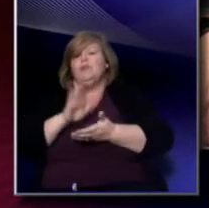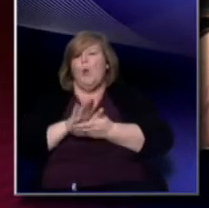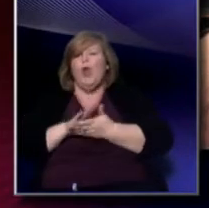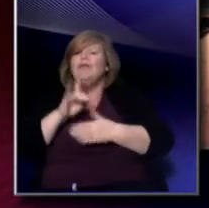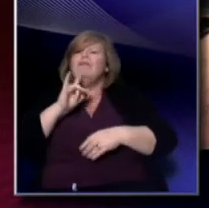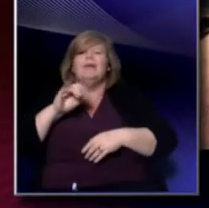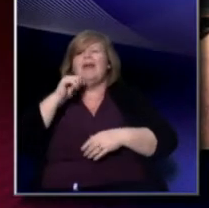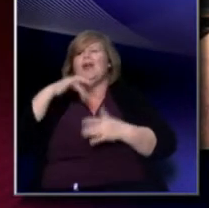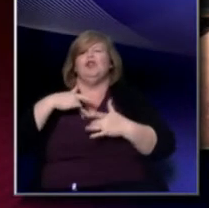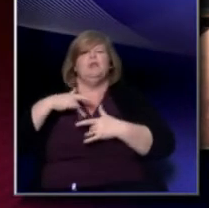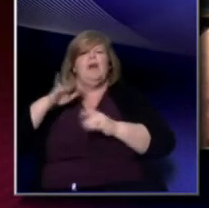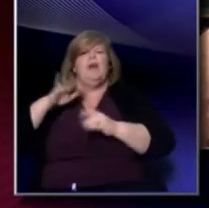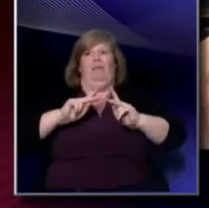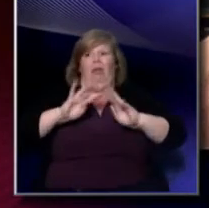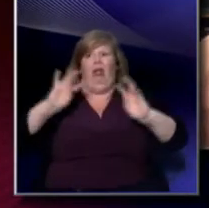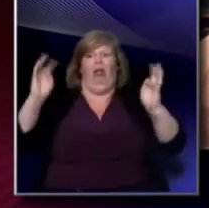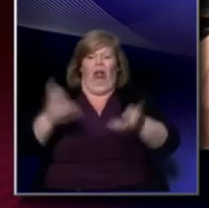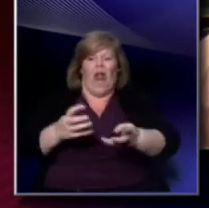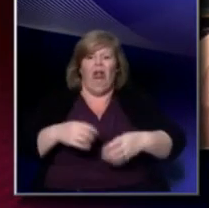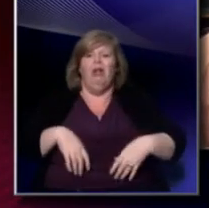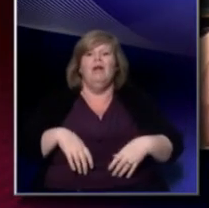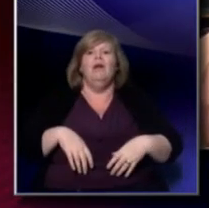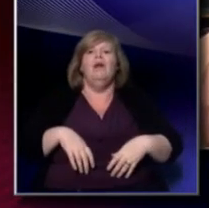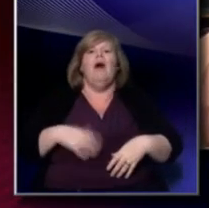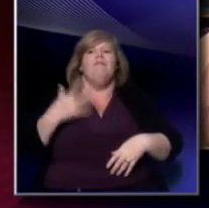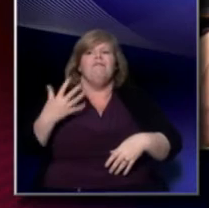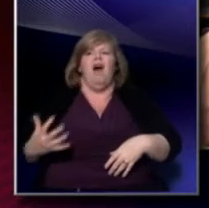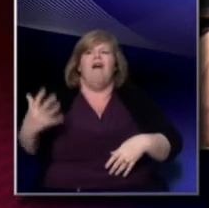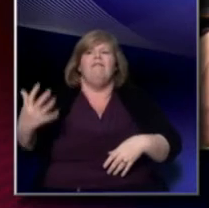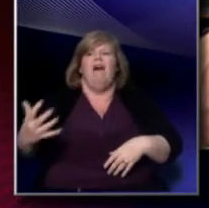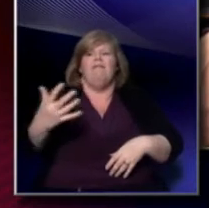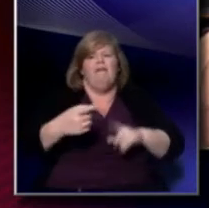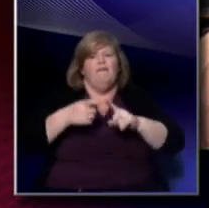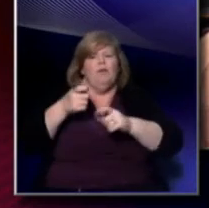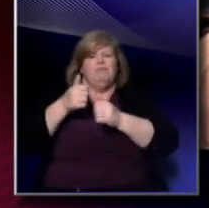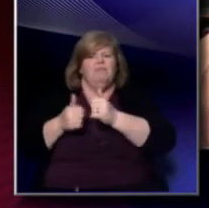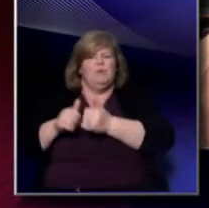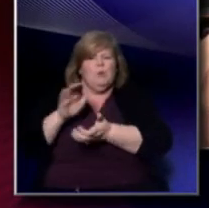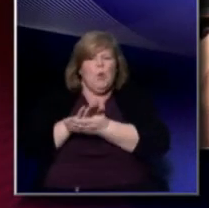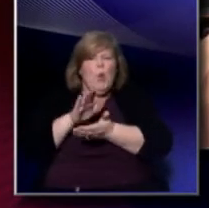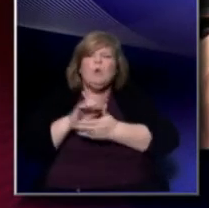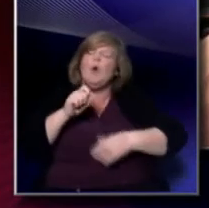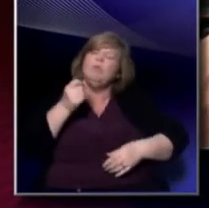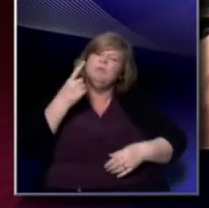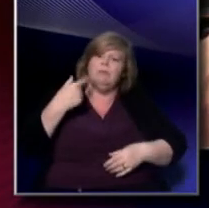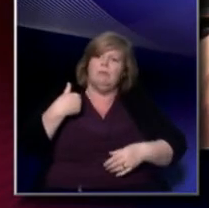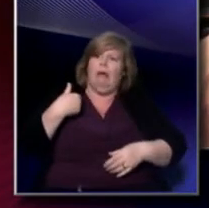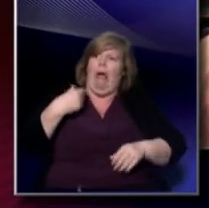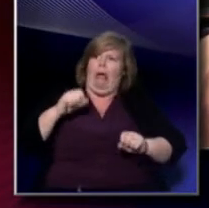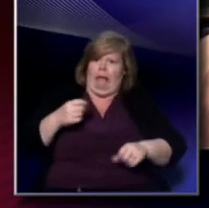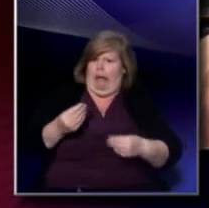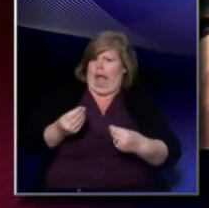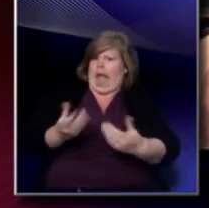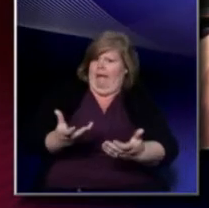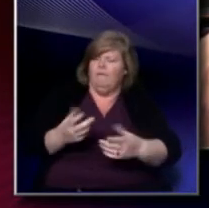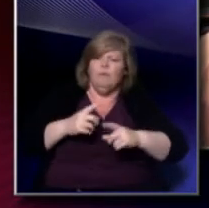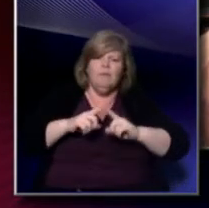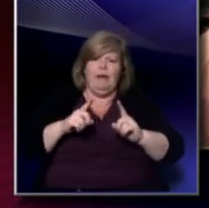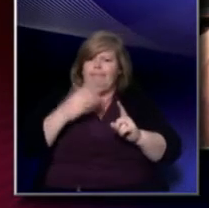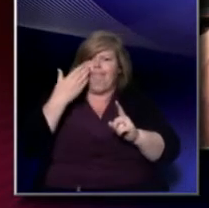about ASDB per school. Uh-huh. So I can get you that information. I don't have that off the top of my